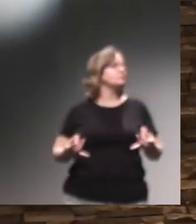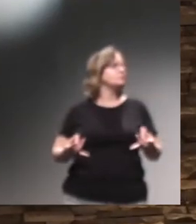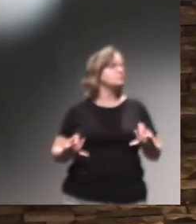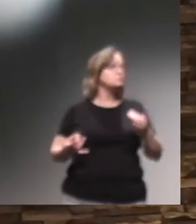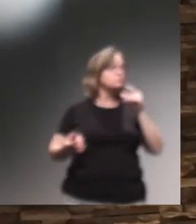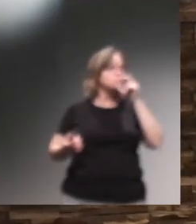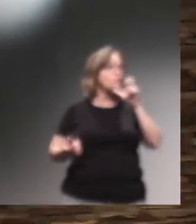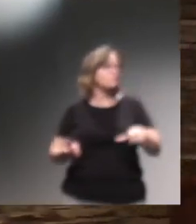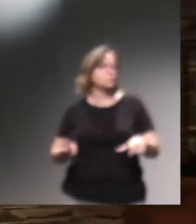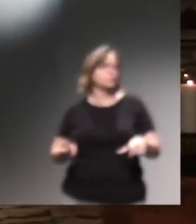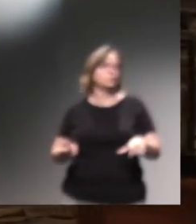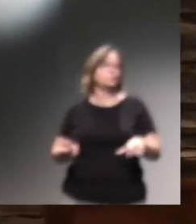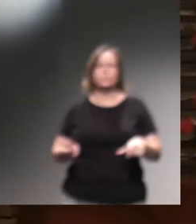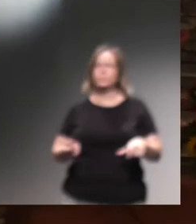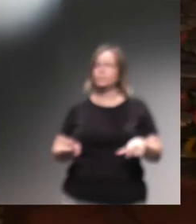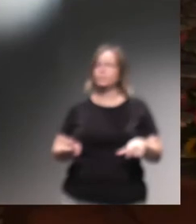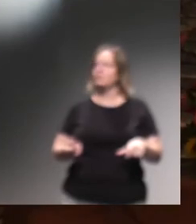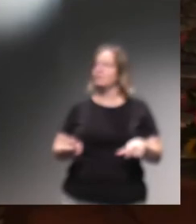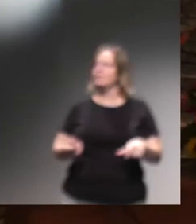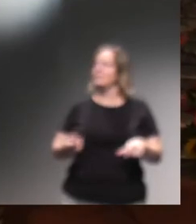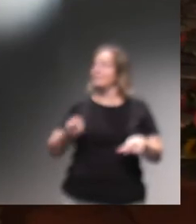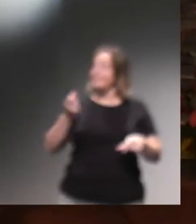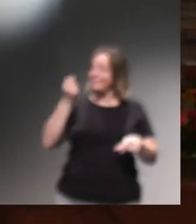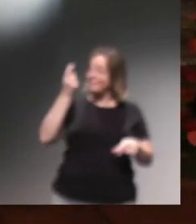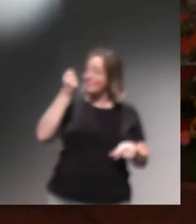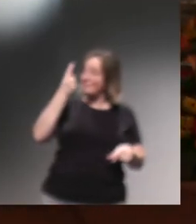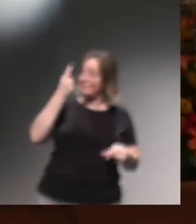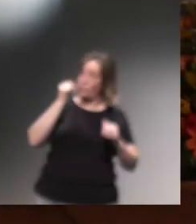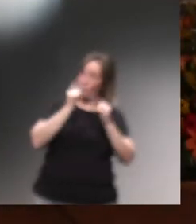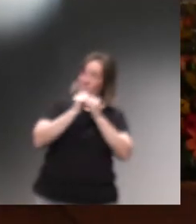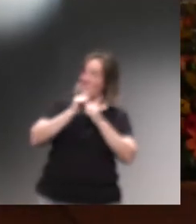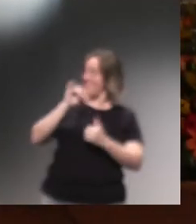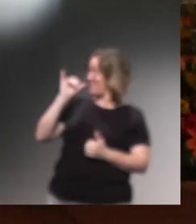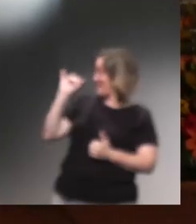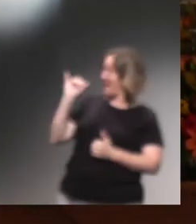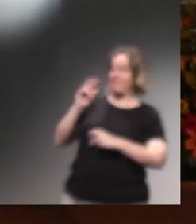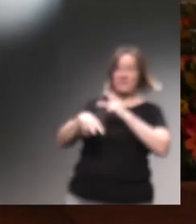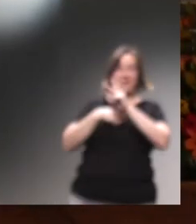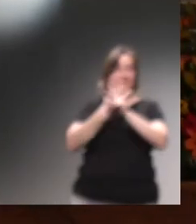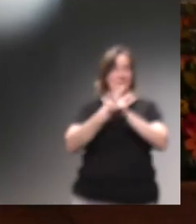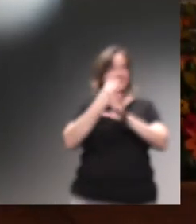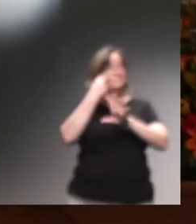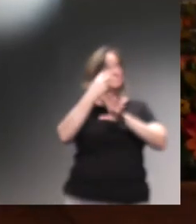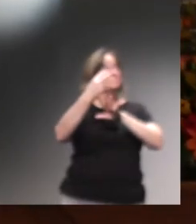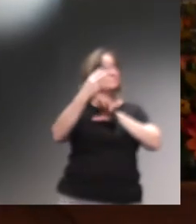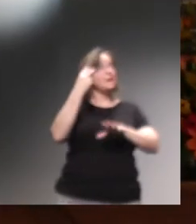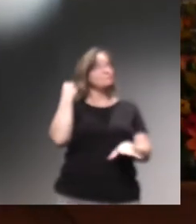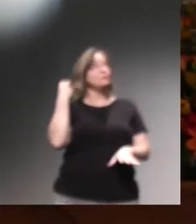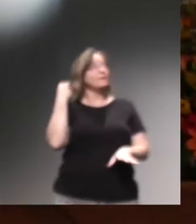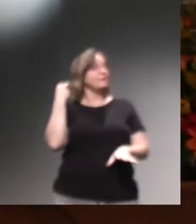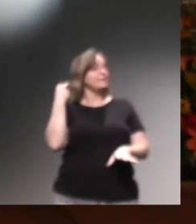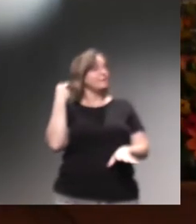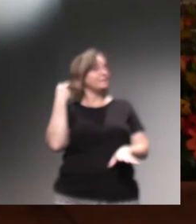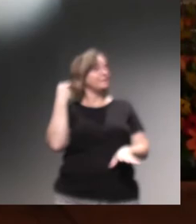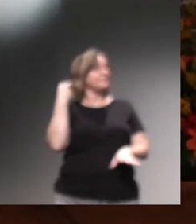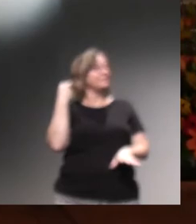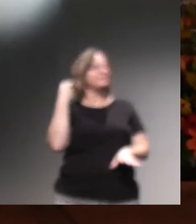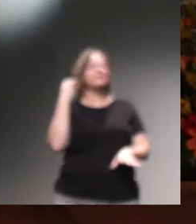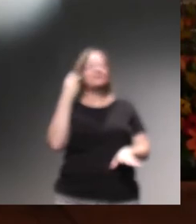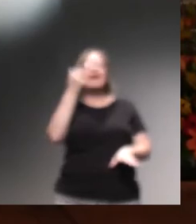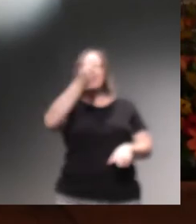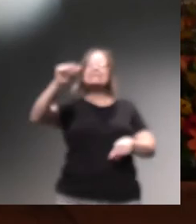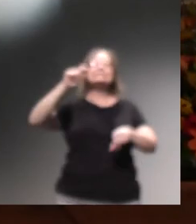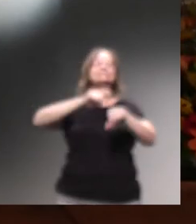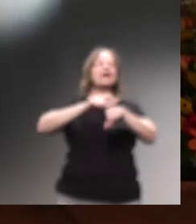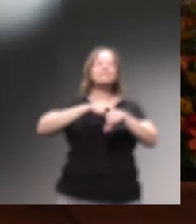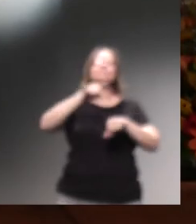practice. You see, when you have that memory, that moment like that, when you notice yourself out of